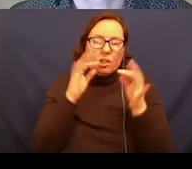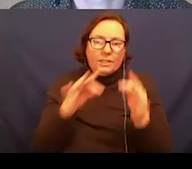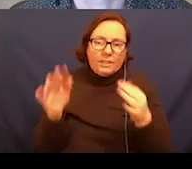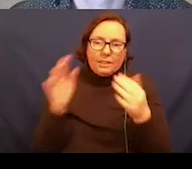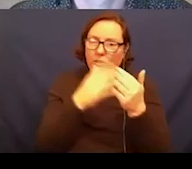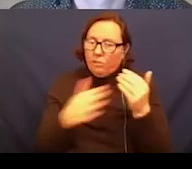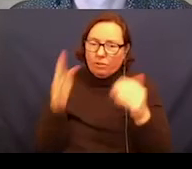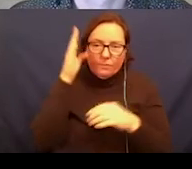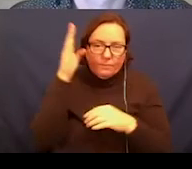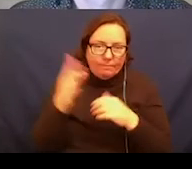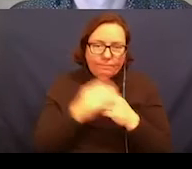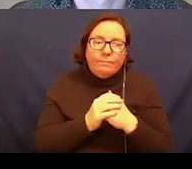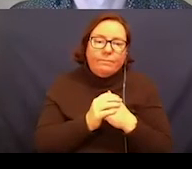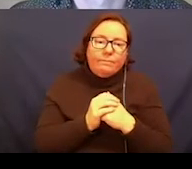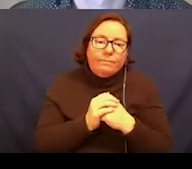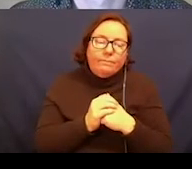moving forward.